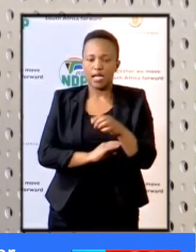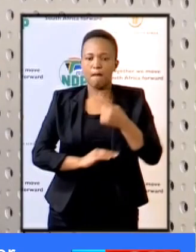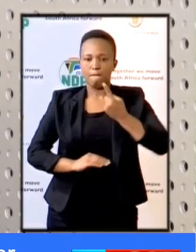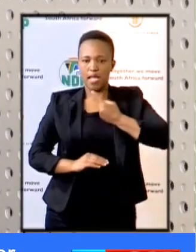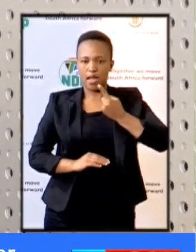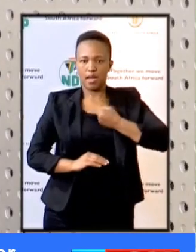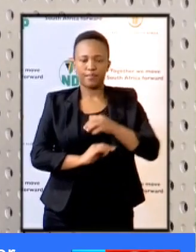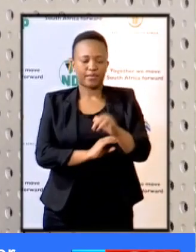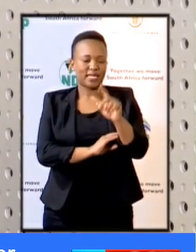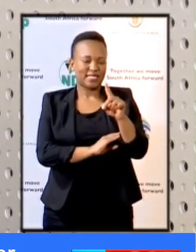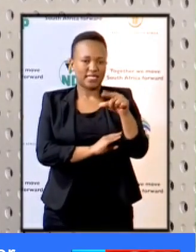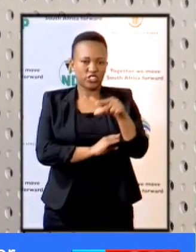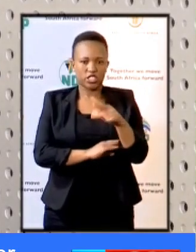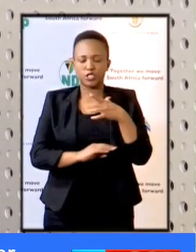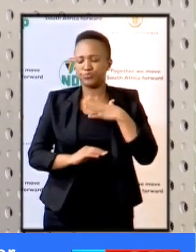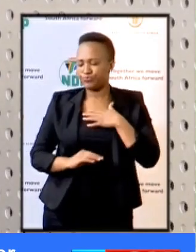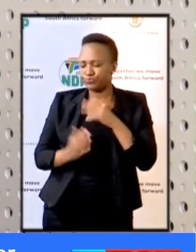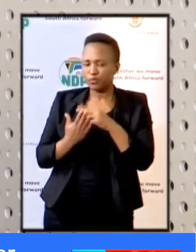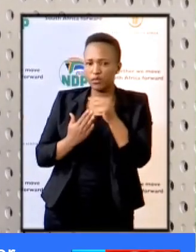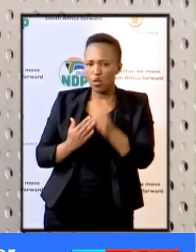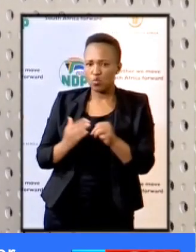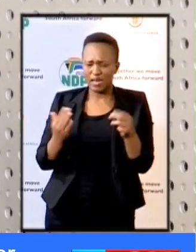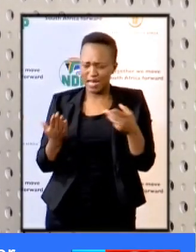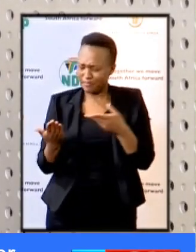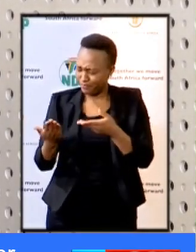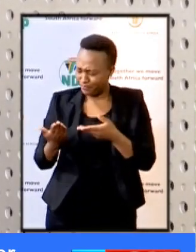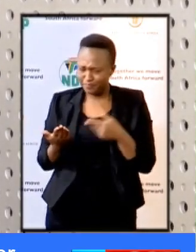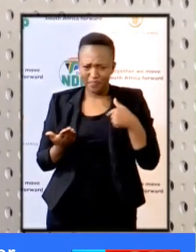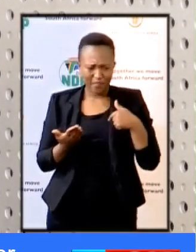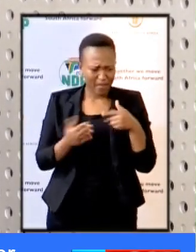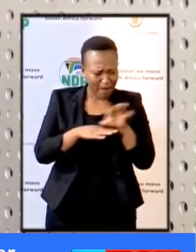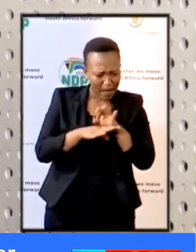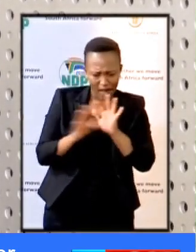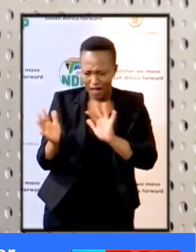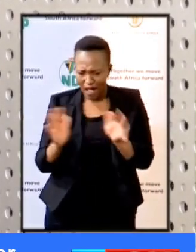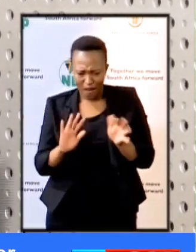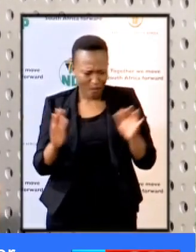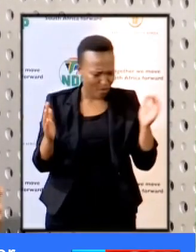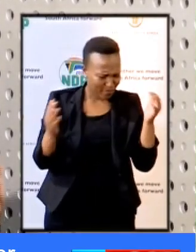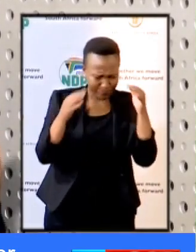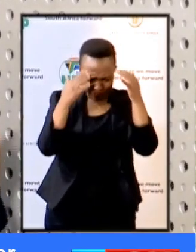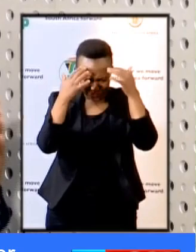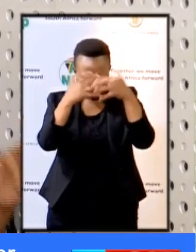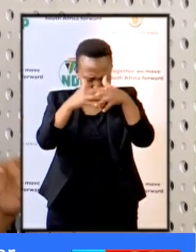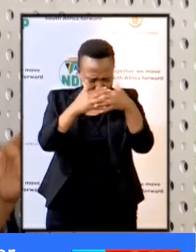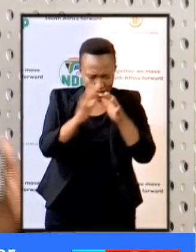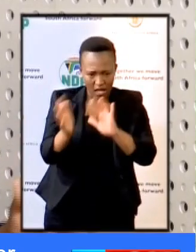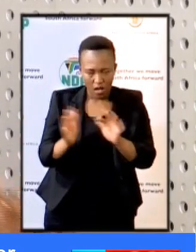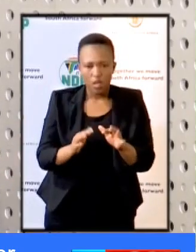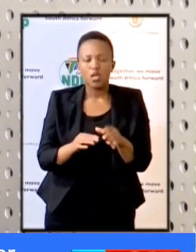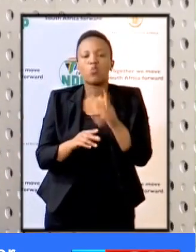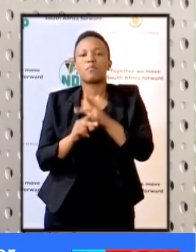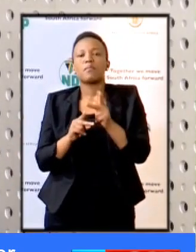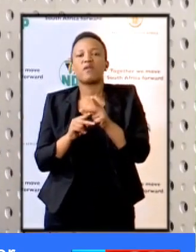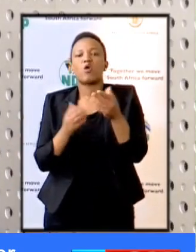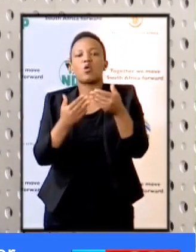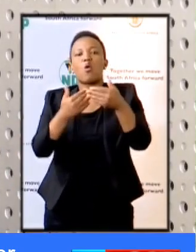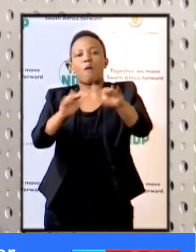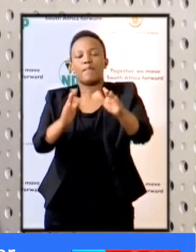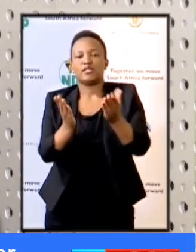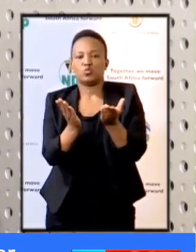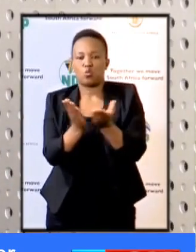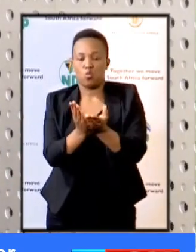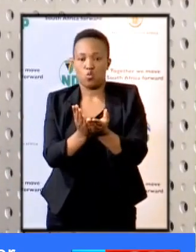DDG sibheke curriculum busha, sibheke plans zethu busha, siqale ukulungisela ukuvula izikolo.